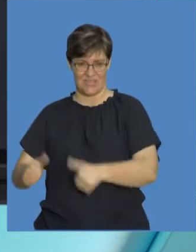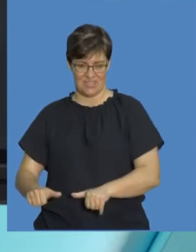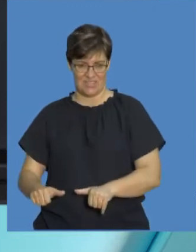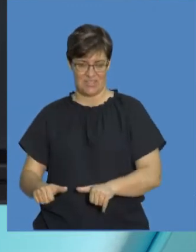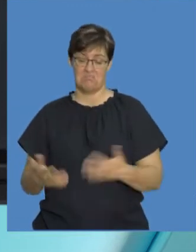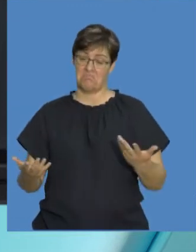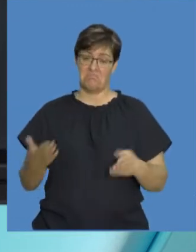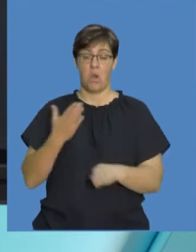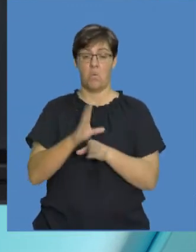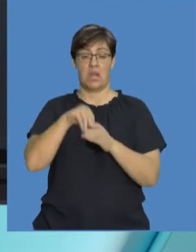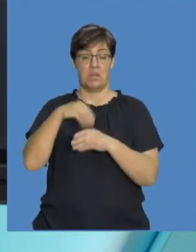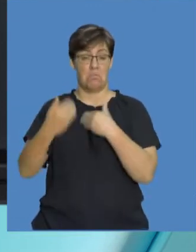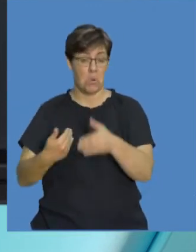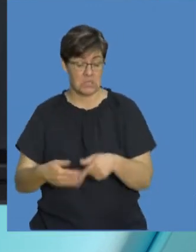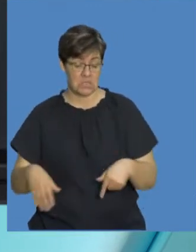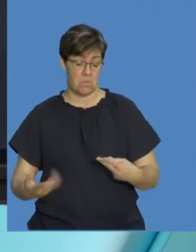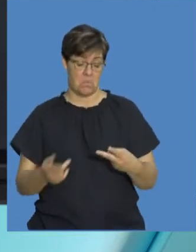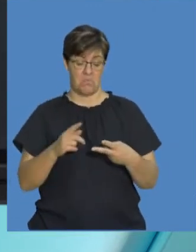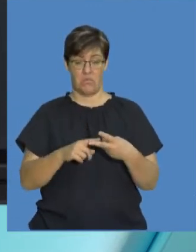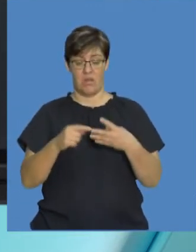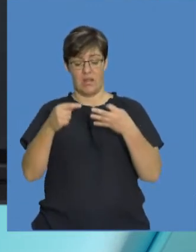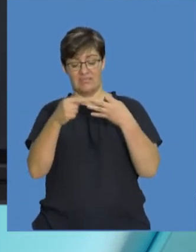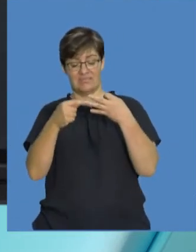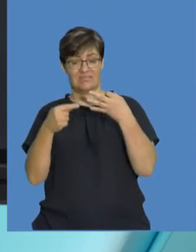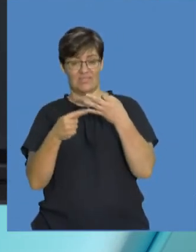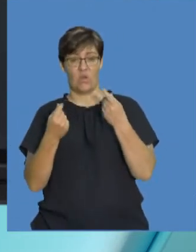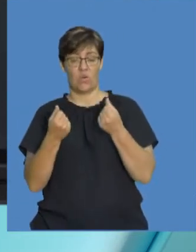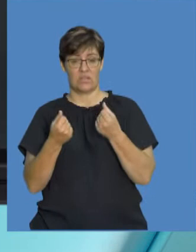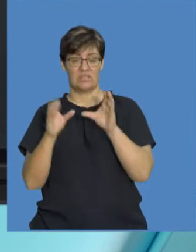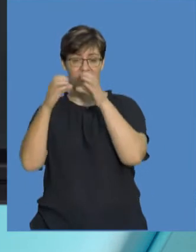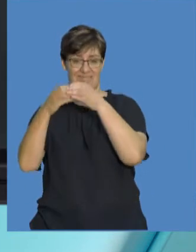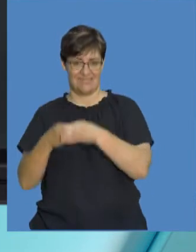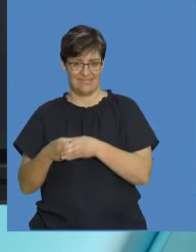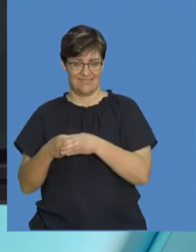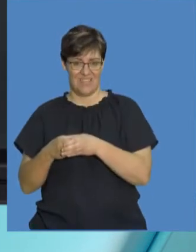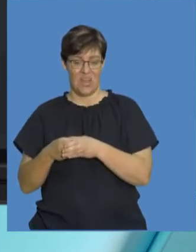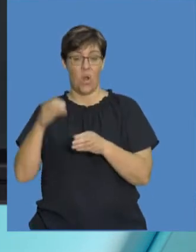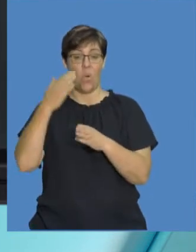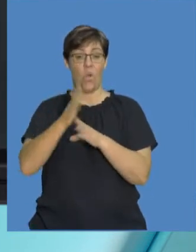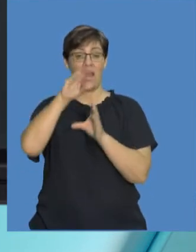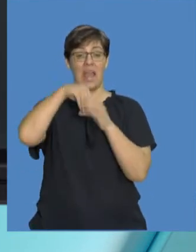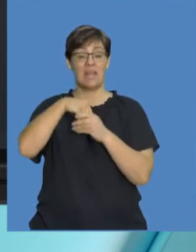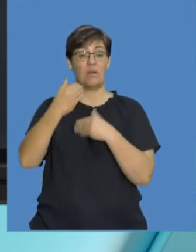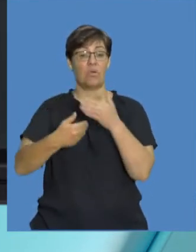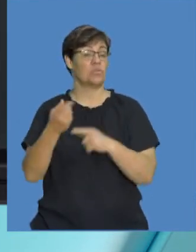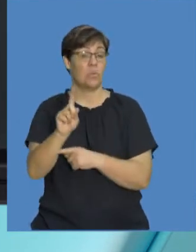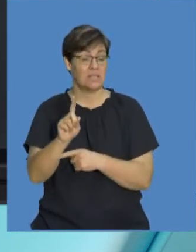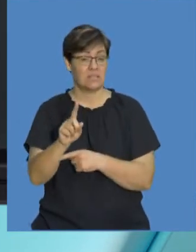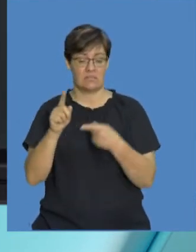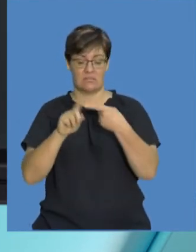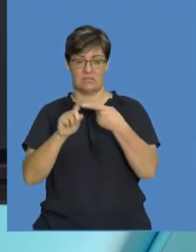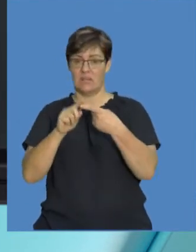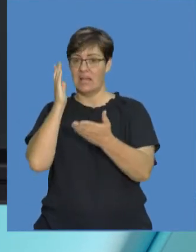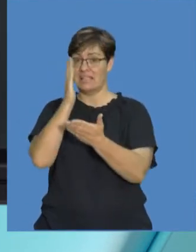relevant account, whether it was work in process, and the three cost components that go into your work in